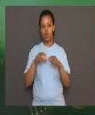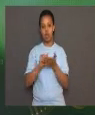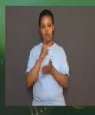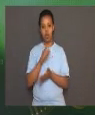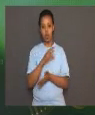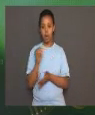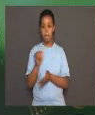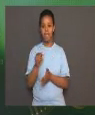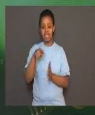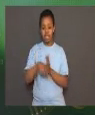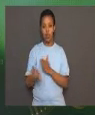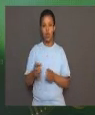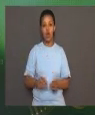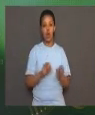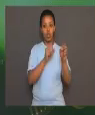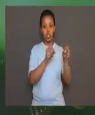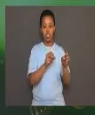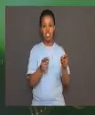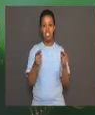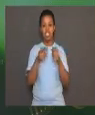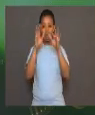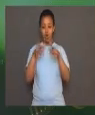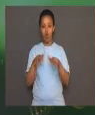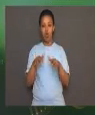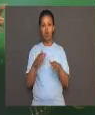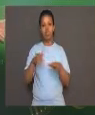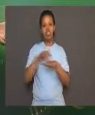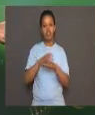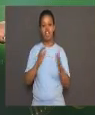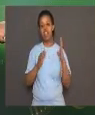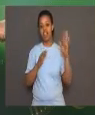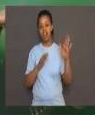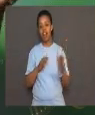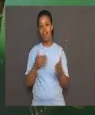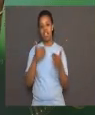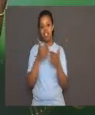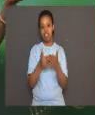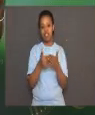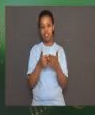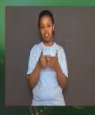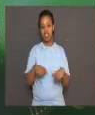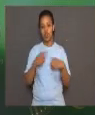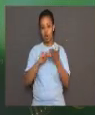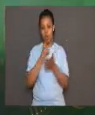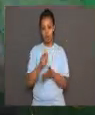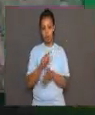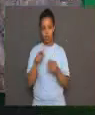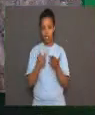floor to glacier mountain ranges. Bacteria are